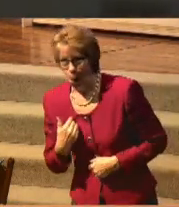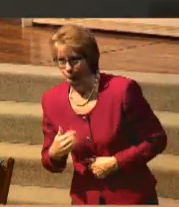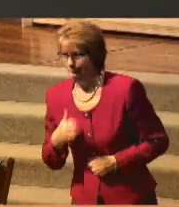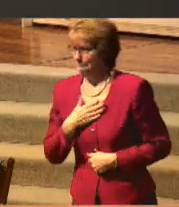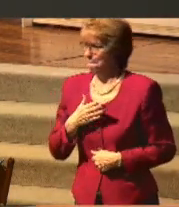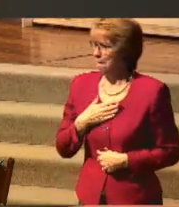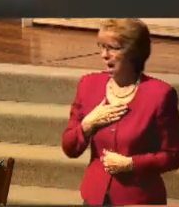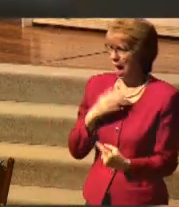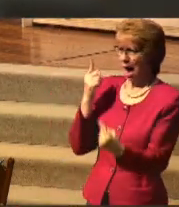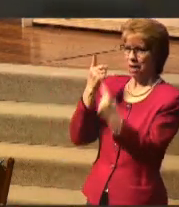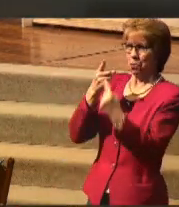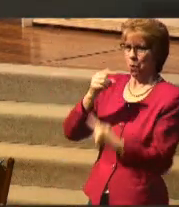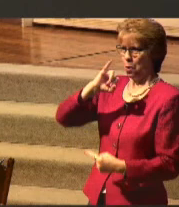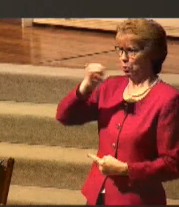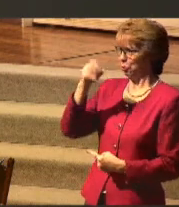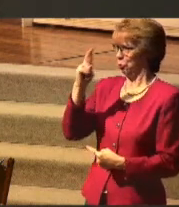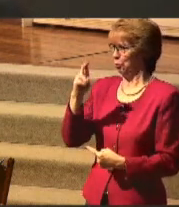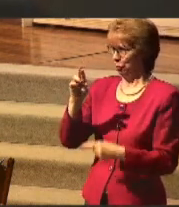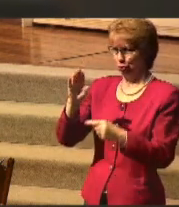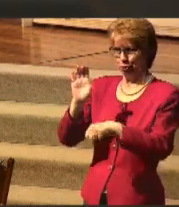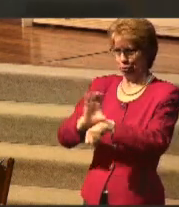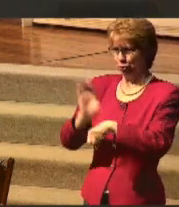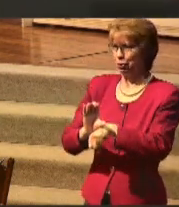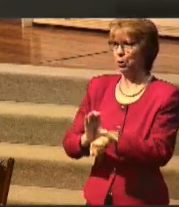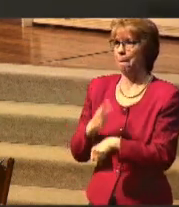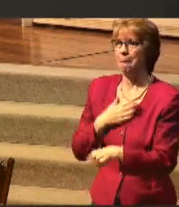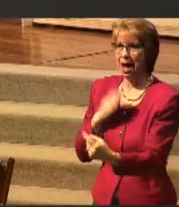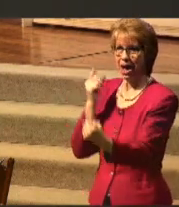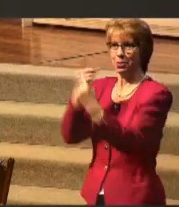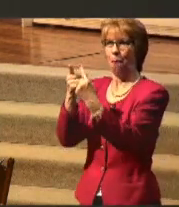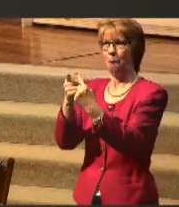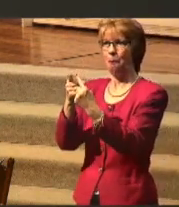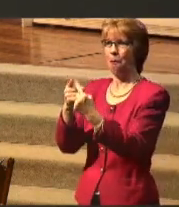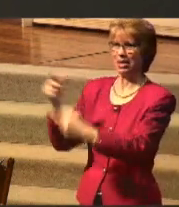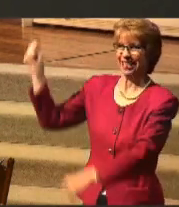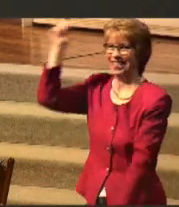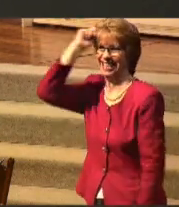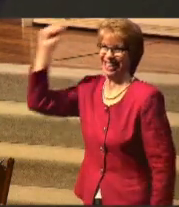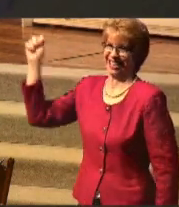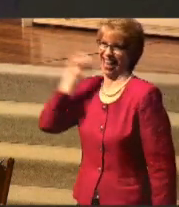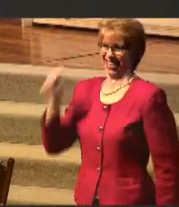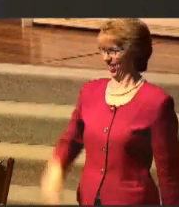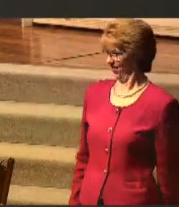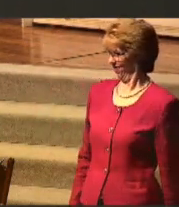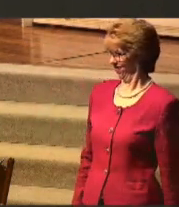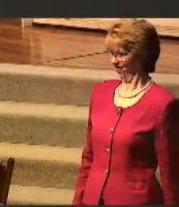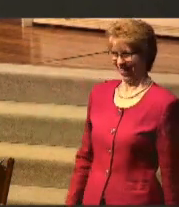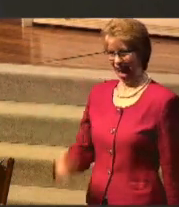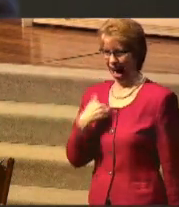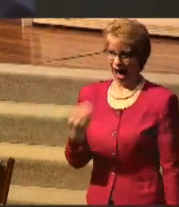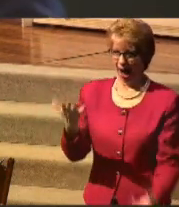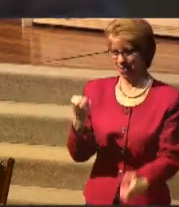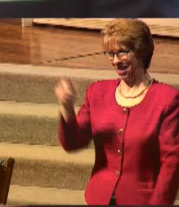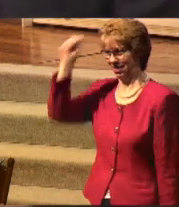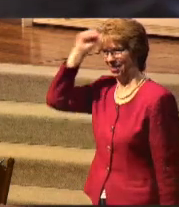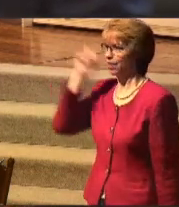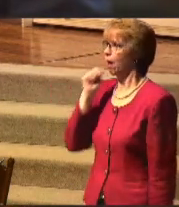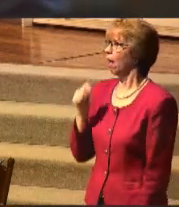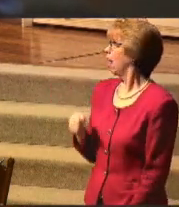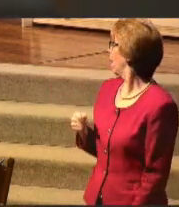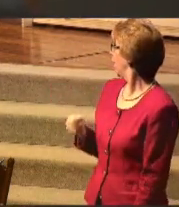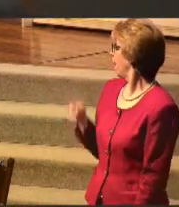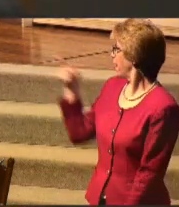my goal was to be a teenager. That was my goal. I thought teenagers, you know, there's a teenager right over